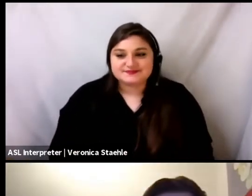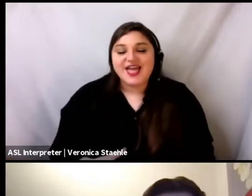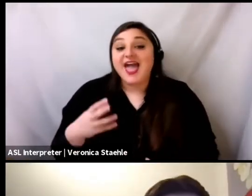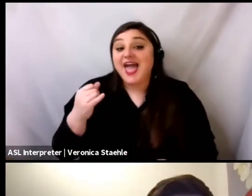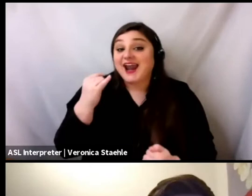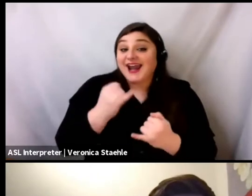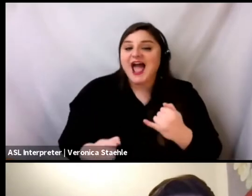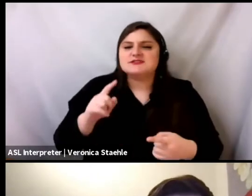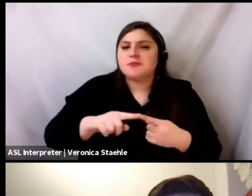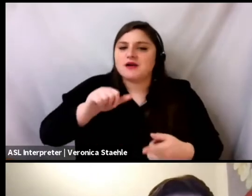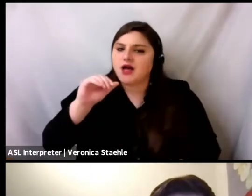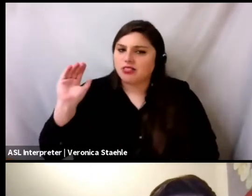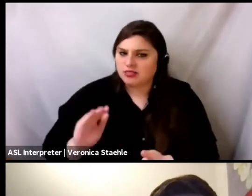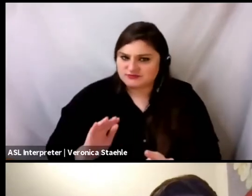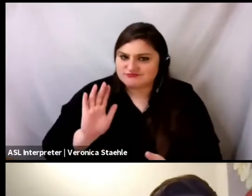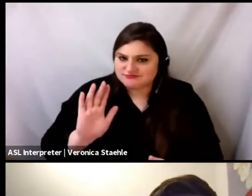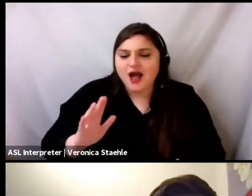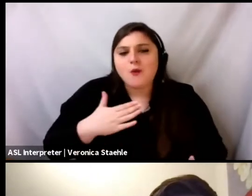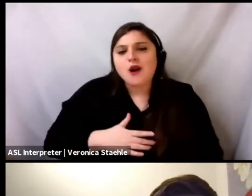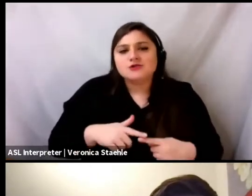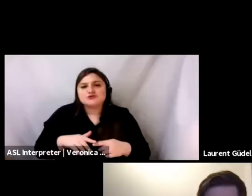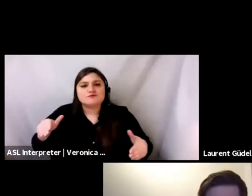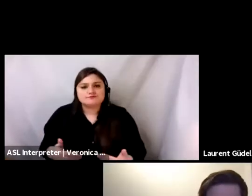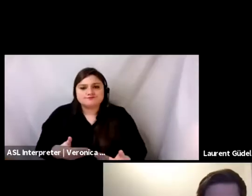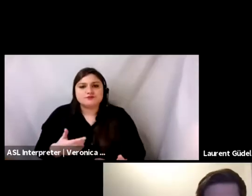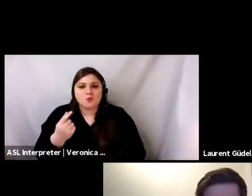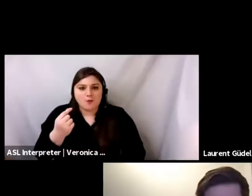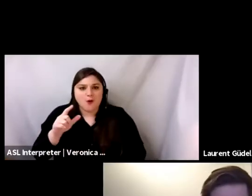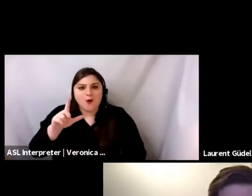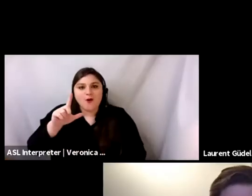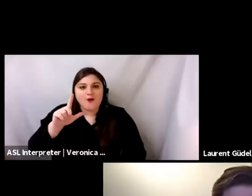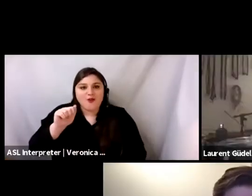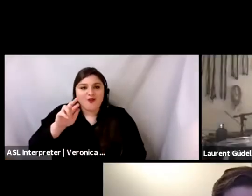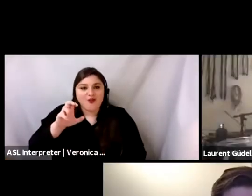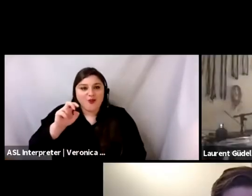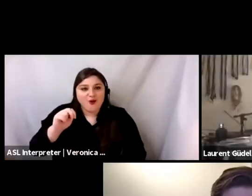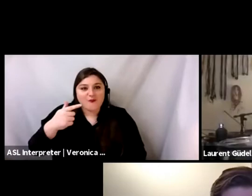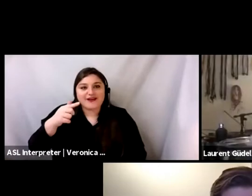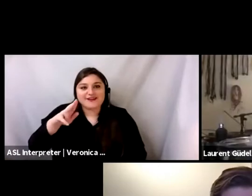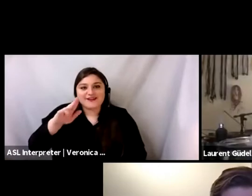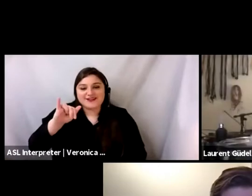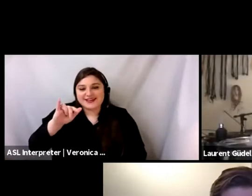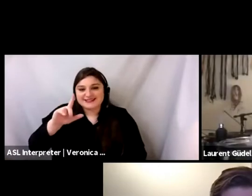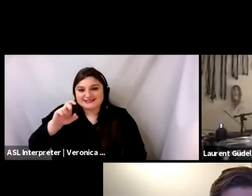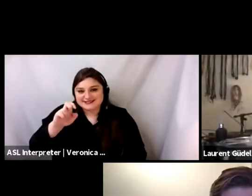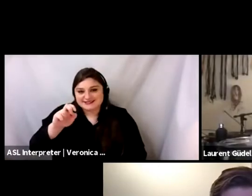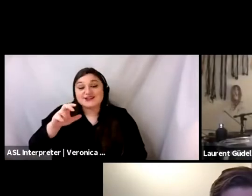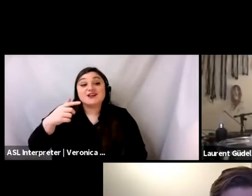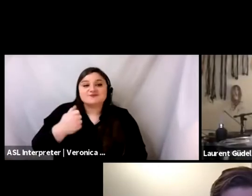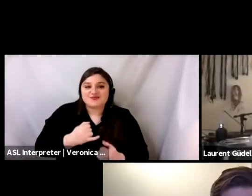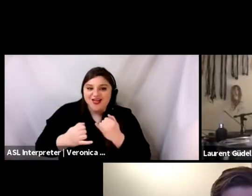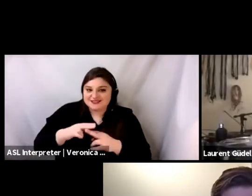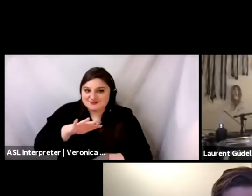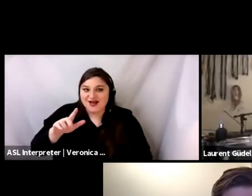last but not least, Laurent, I would like to invite Laurent Gudel as well to the stage to introduce you to